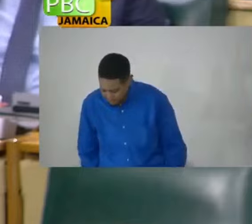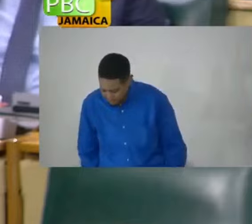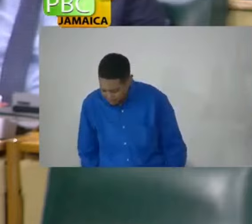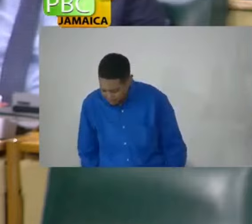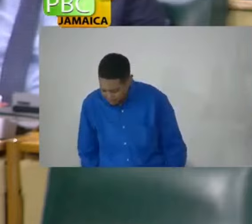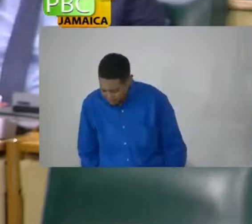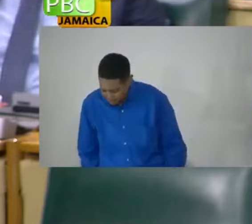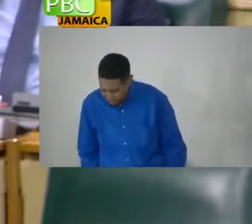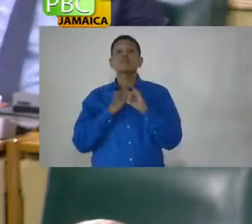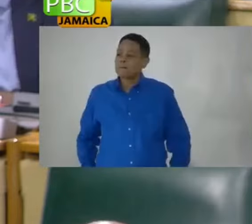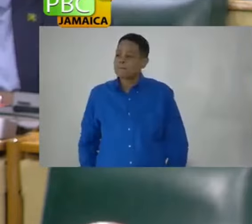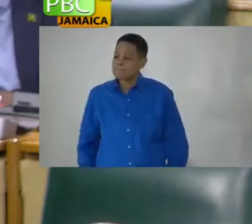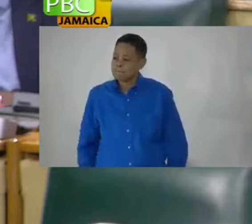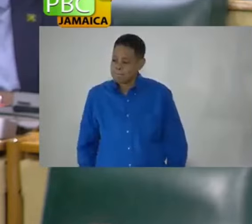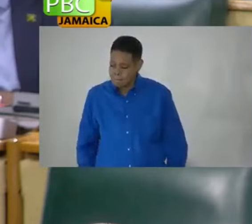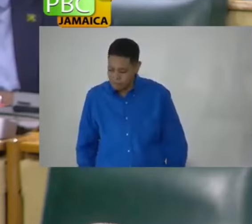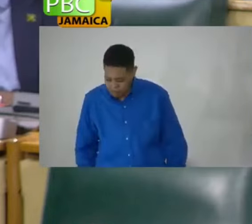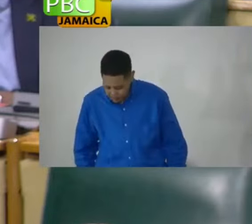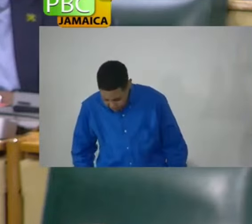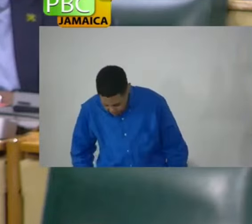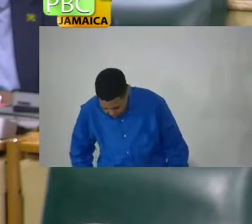International financing is in place.